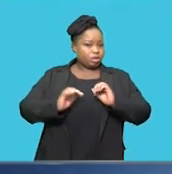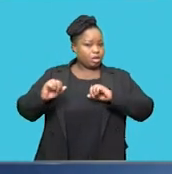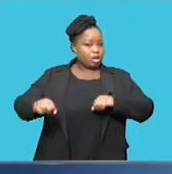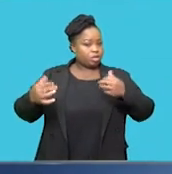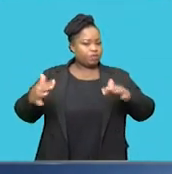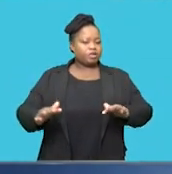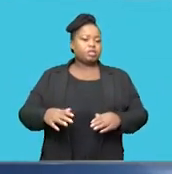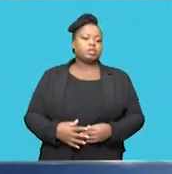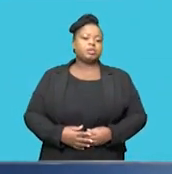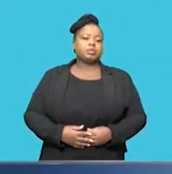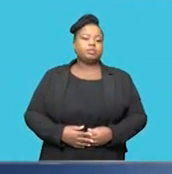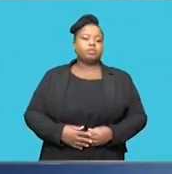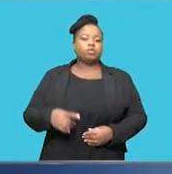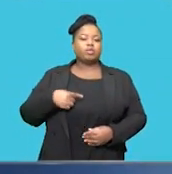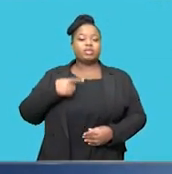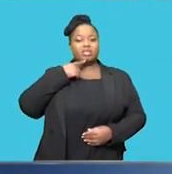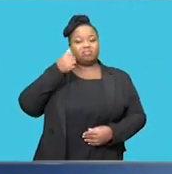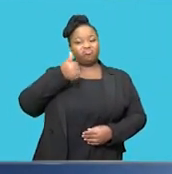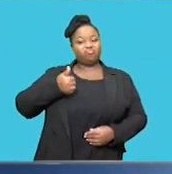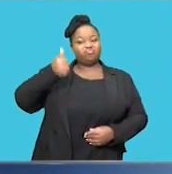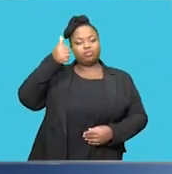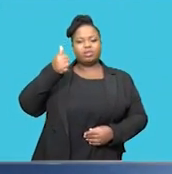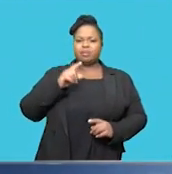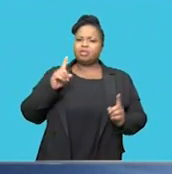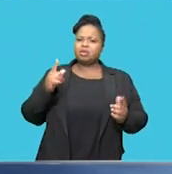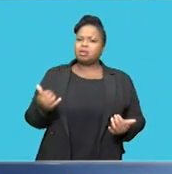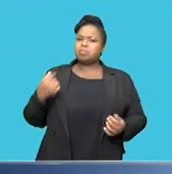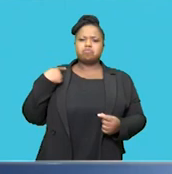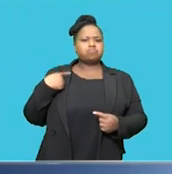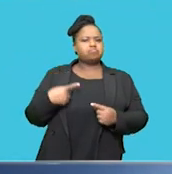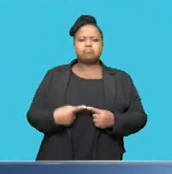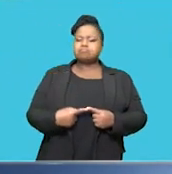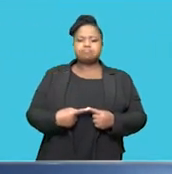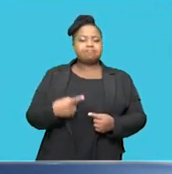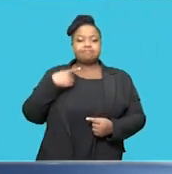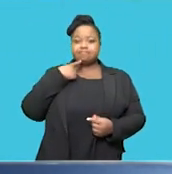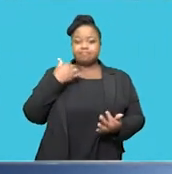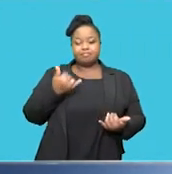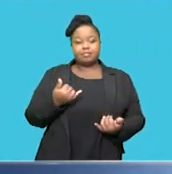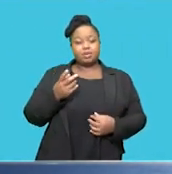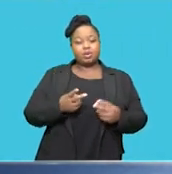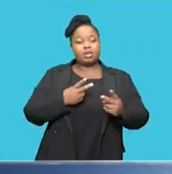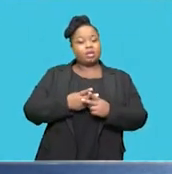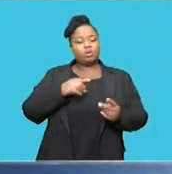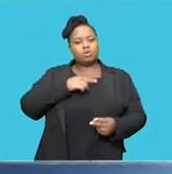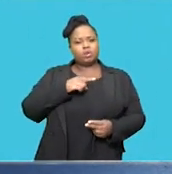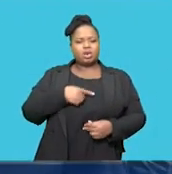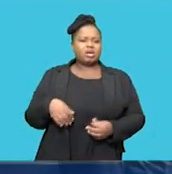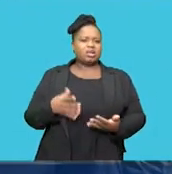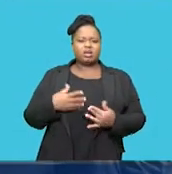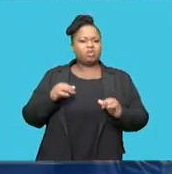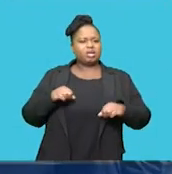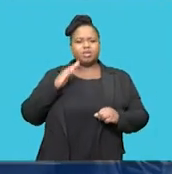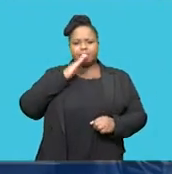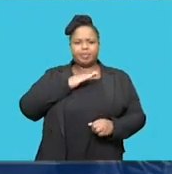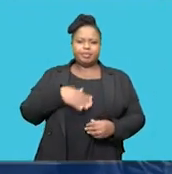nesivumelwano esinjalo neziphathamandla zayo kodwa xa kungoku besithi zibuye umva kweso sivumelwano.